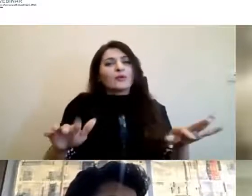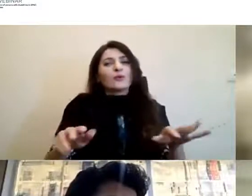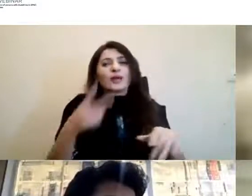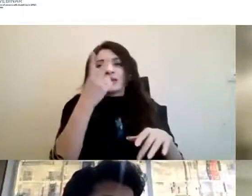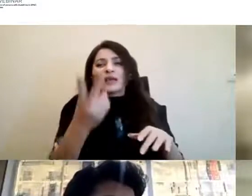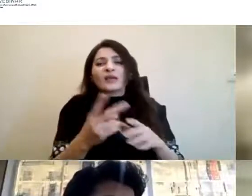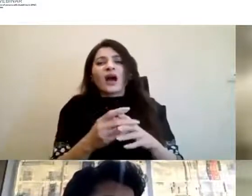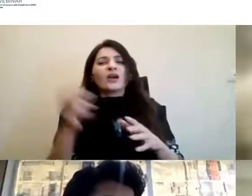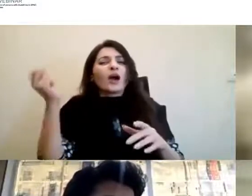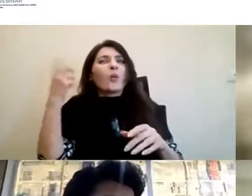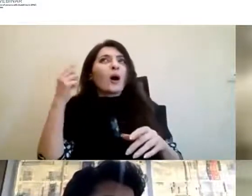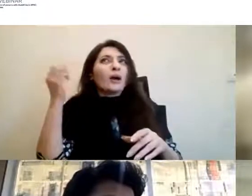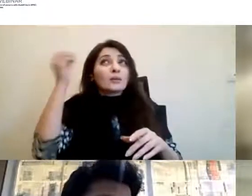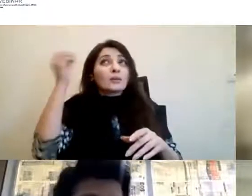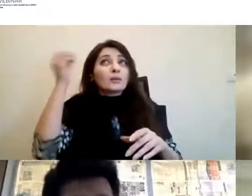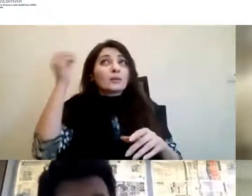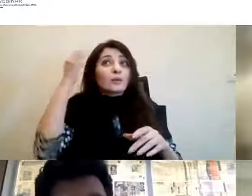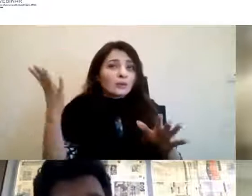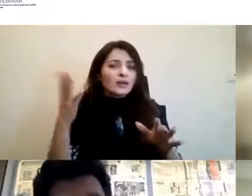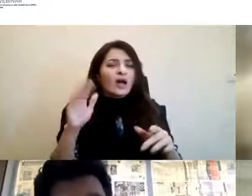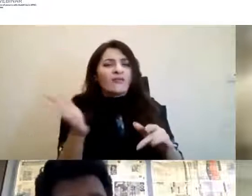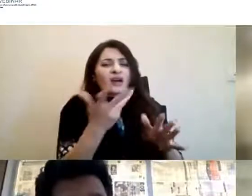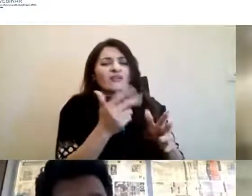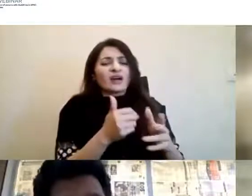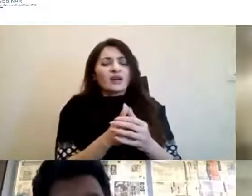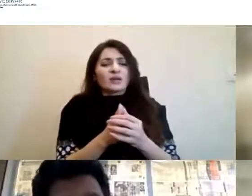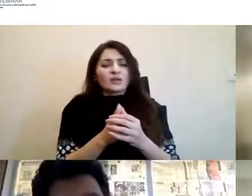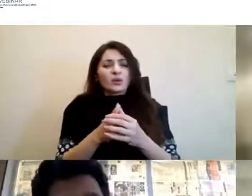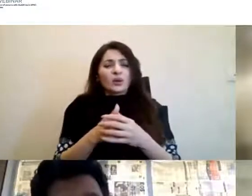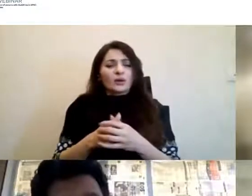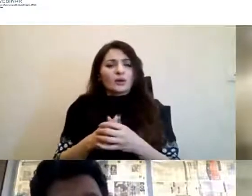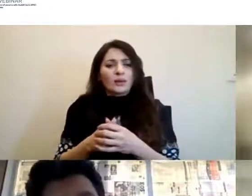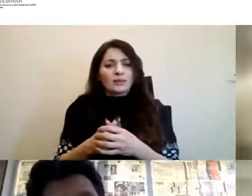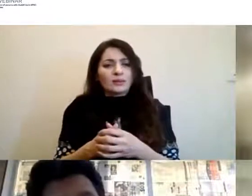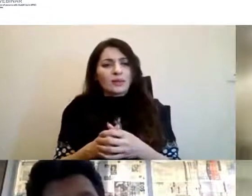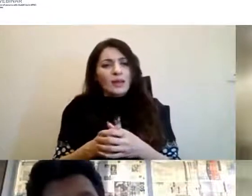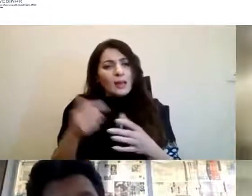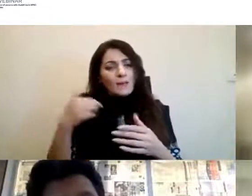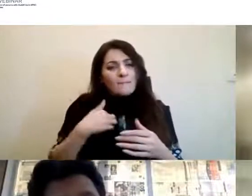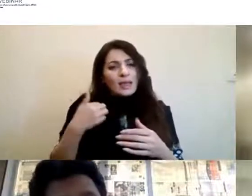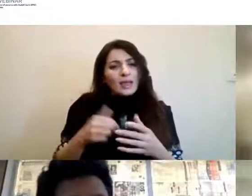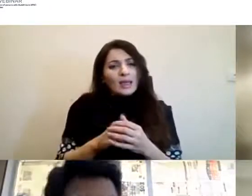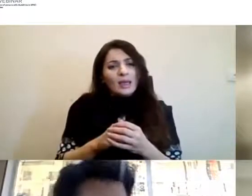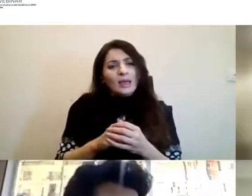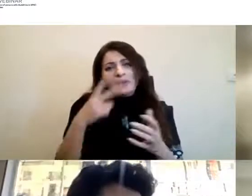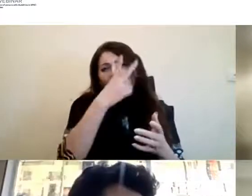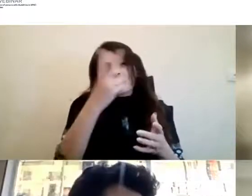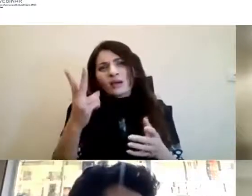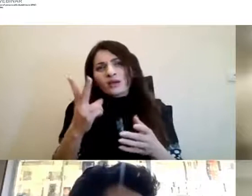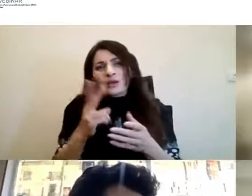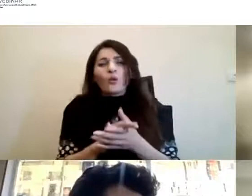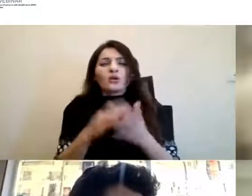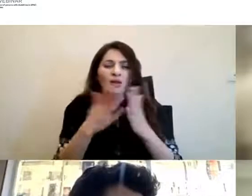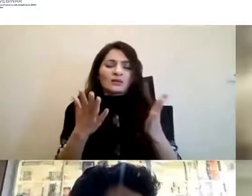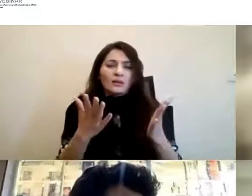screen readers with those smart devices, I think have been, from my observation, very value adding. OS